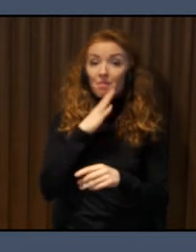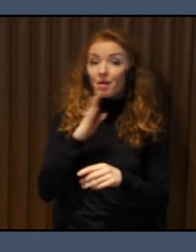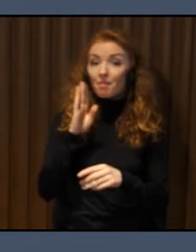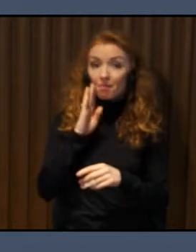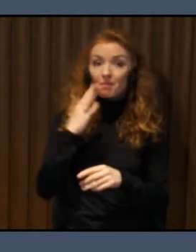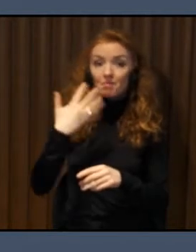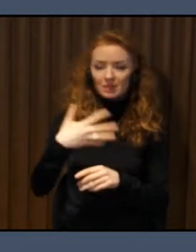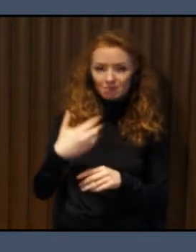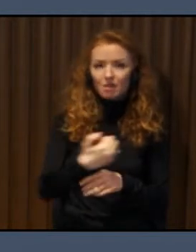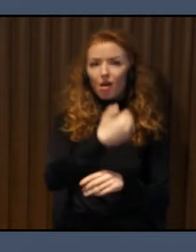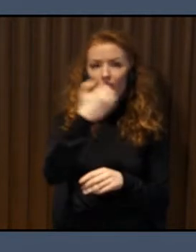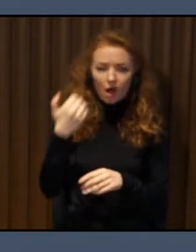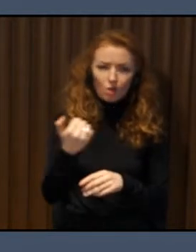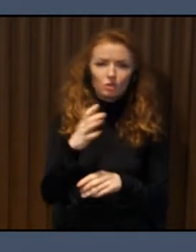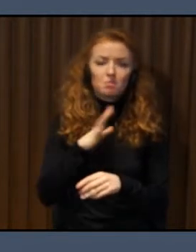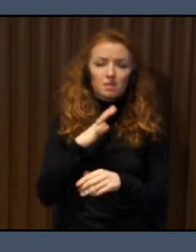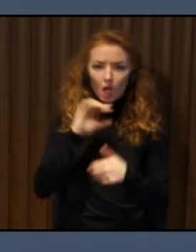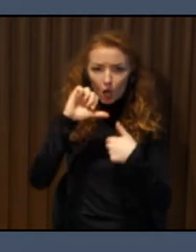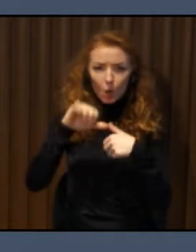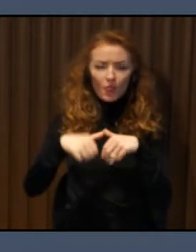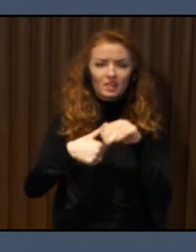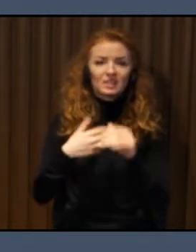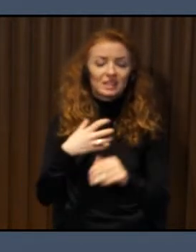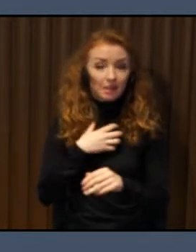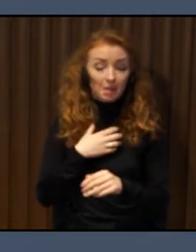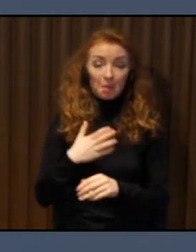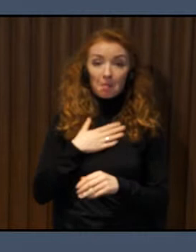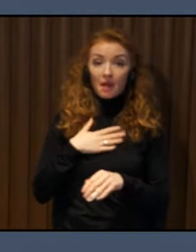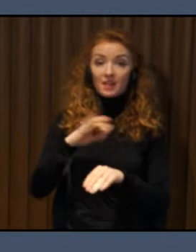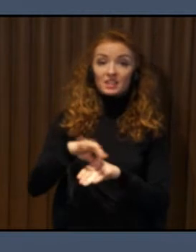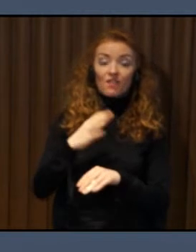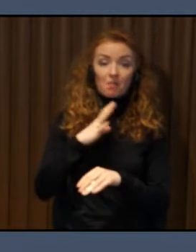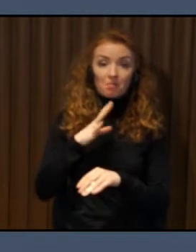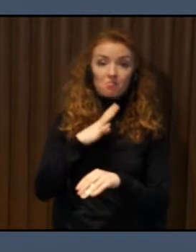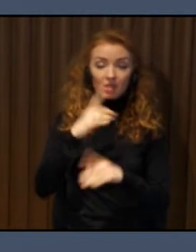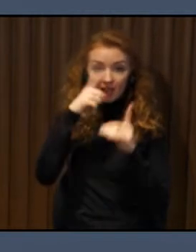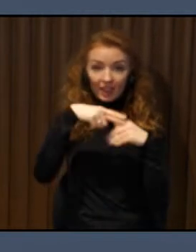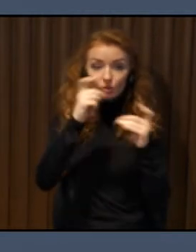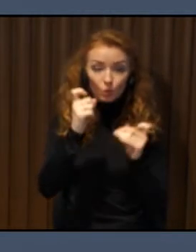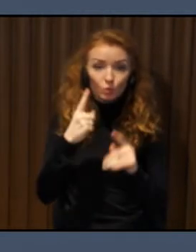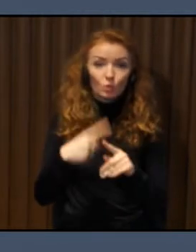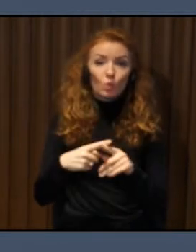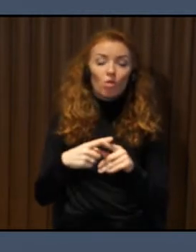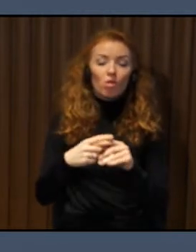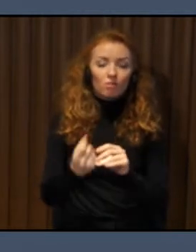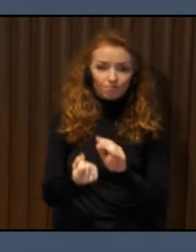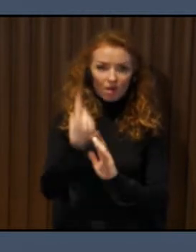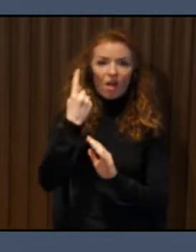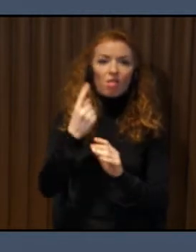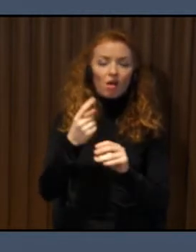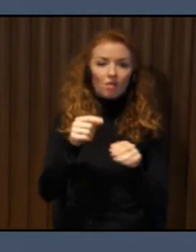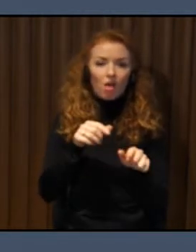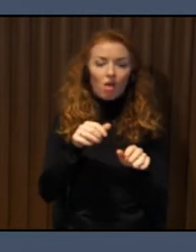had a stroke, and as a consequence, she has epilepsy. And me, as an Israeli, I was a combat soldier in the IDF.